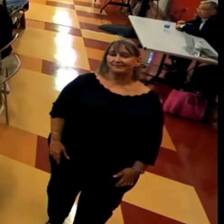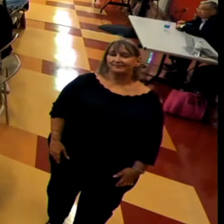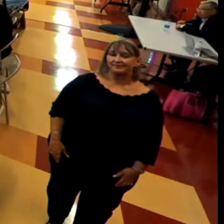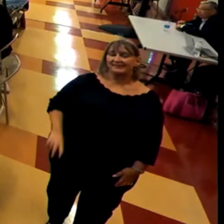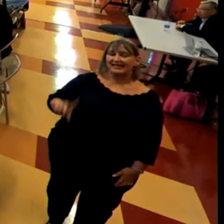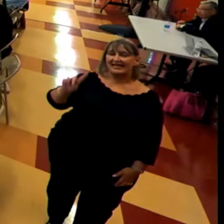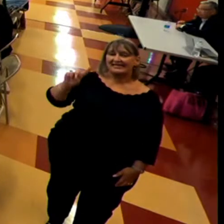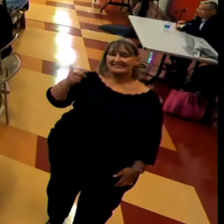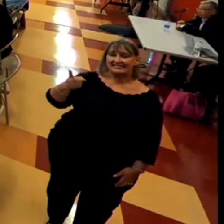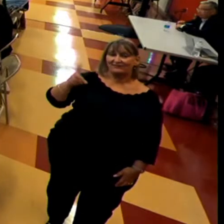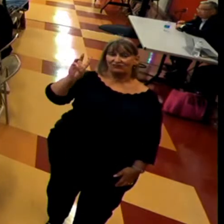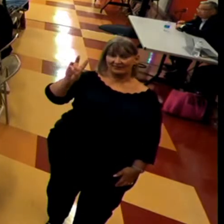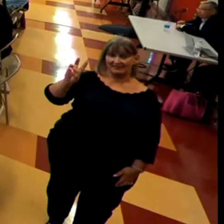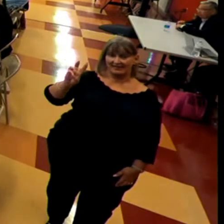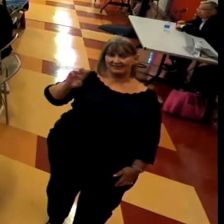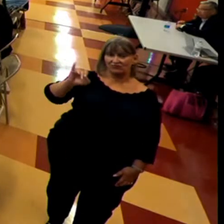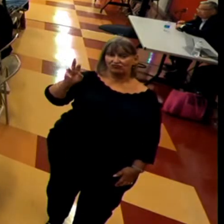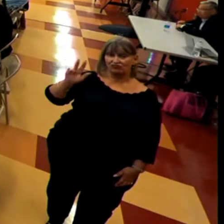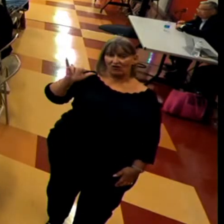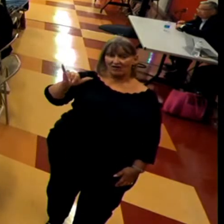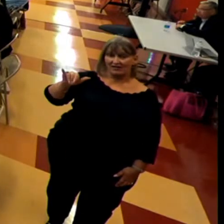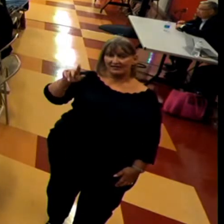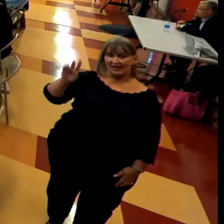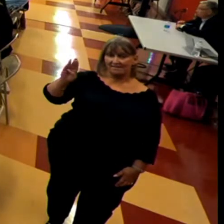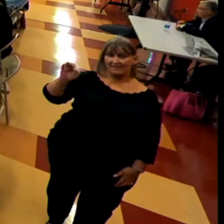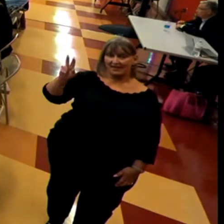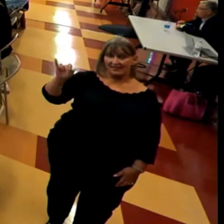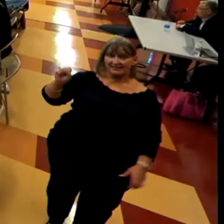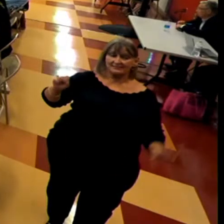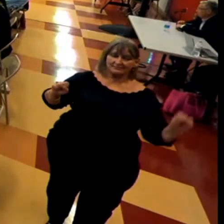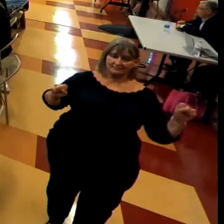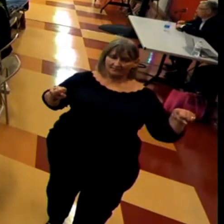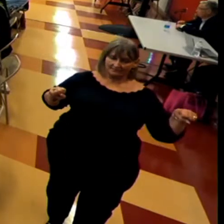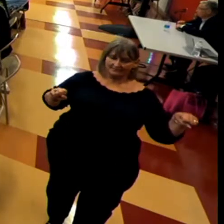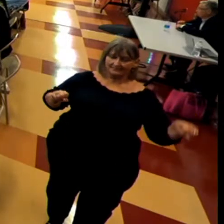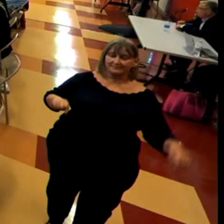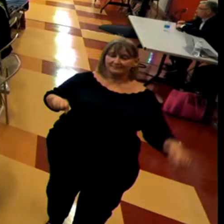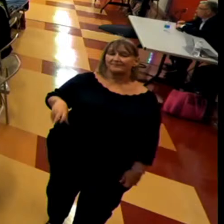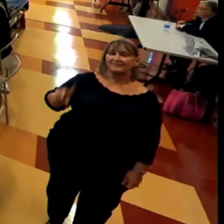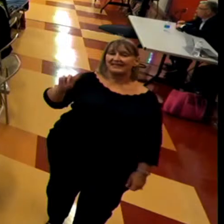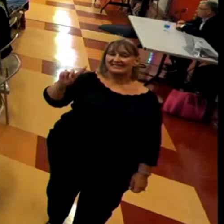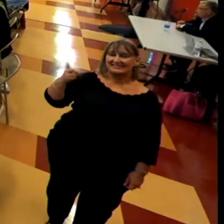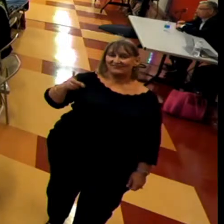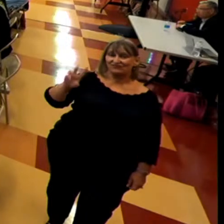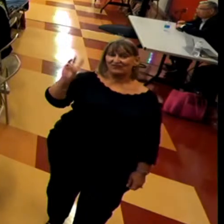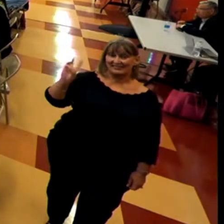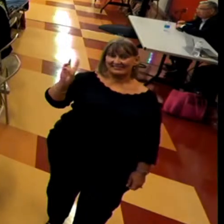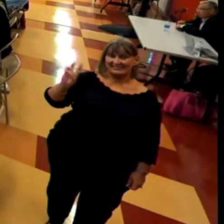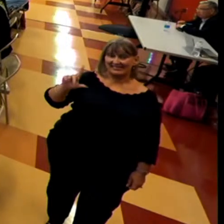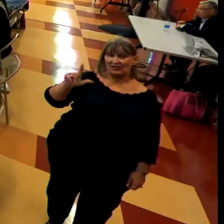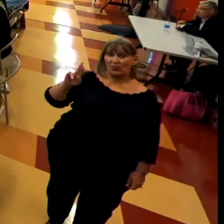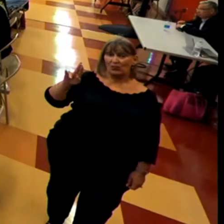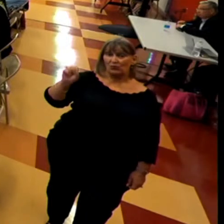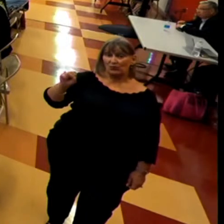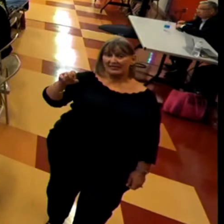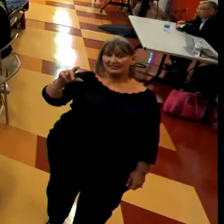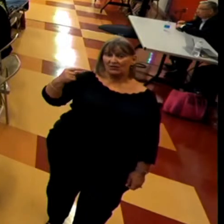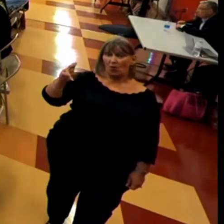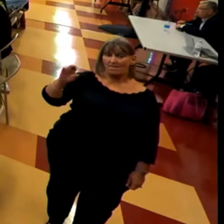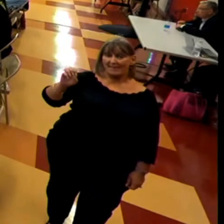District 6, Johnny Bañez. Yay. District 6, Luis Gomez by